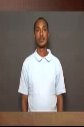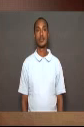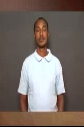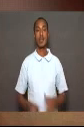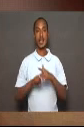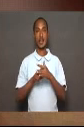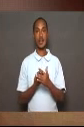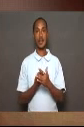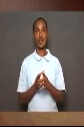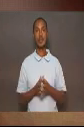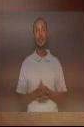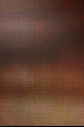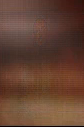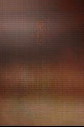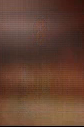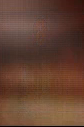Begin.